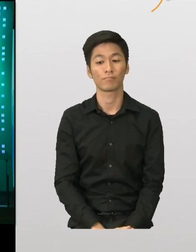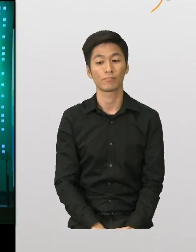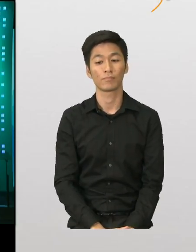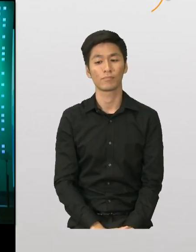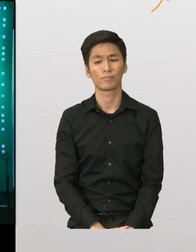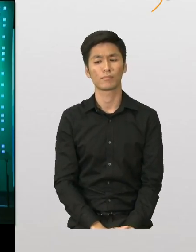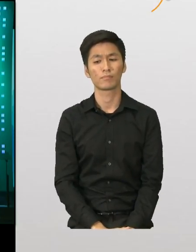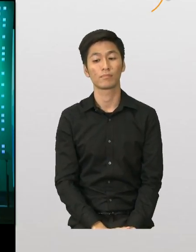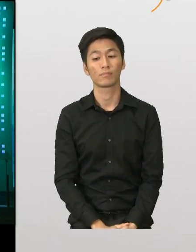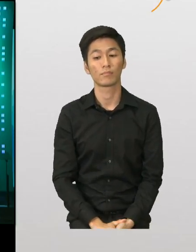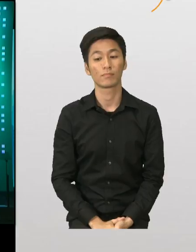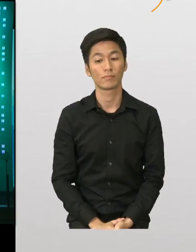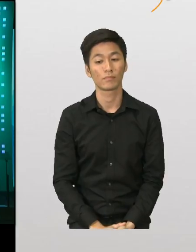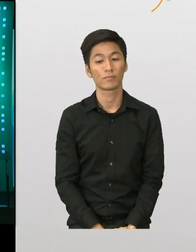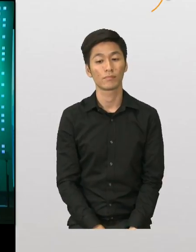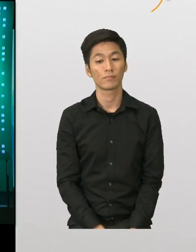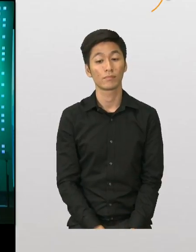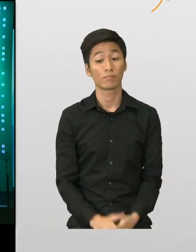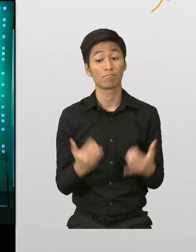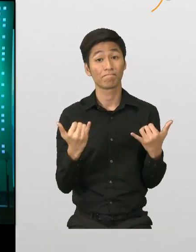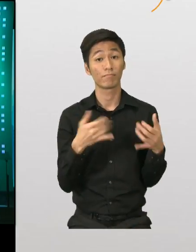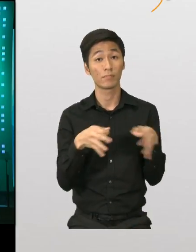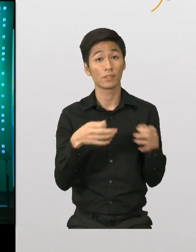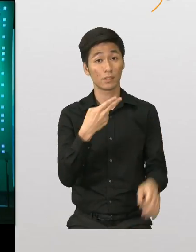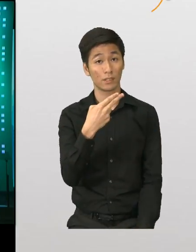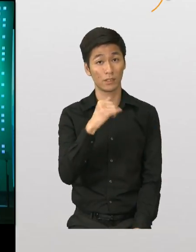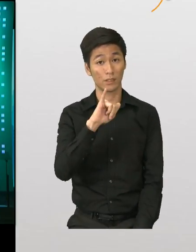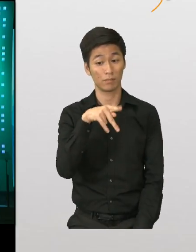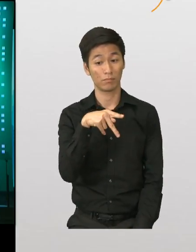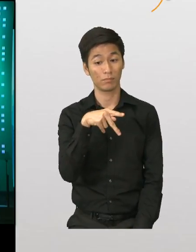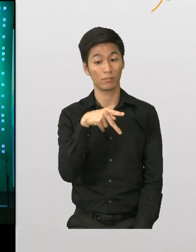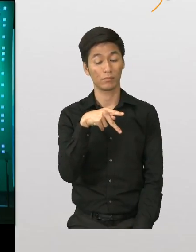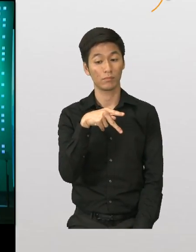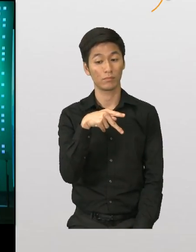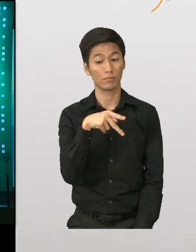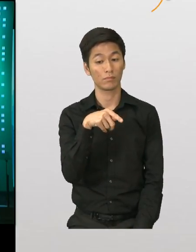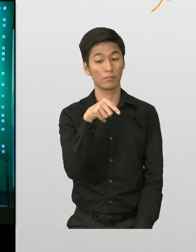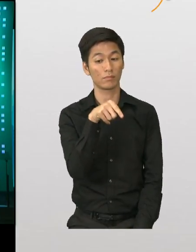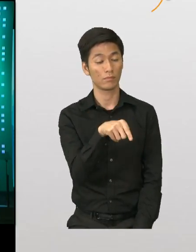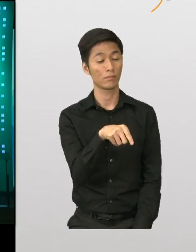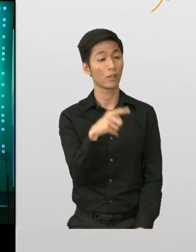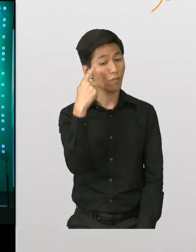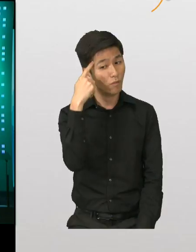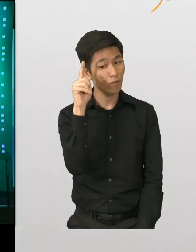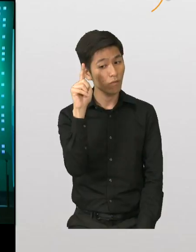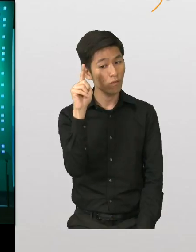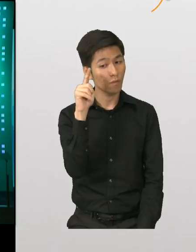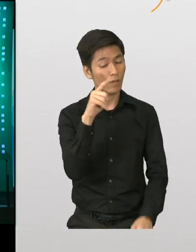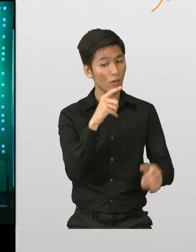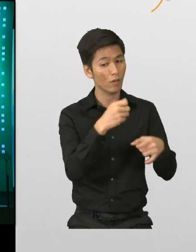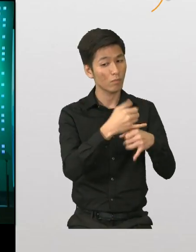Now, HIP covers flats built up to